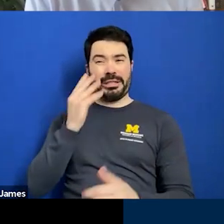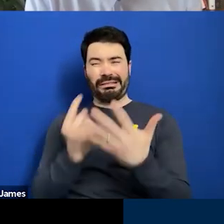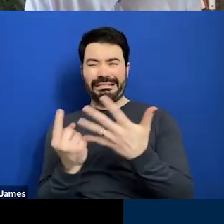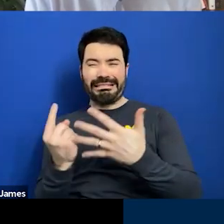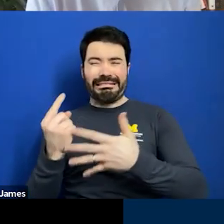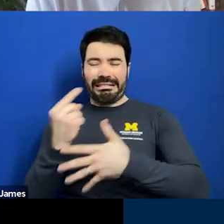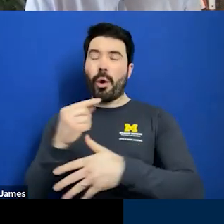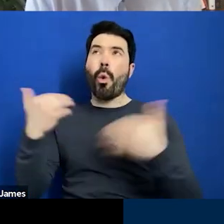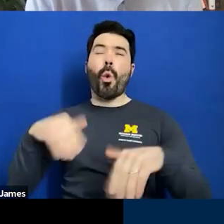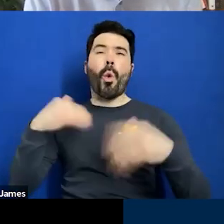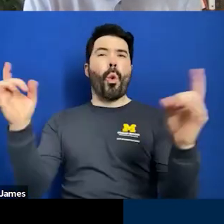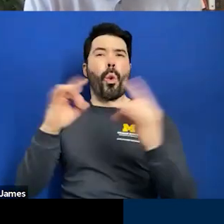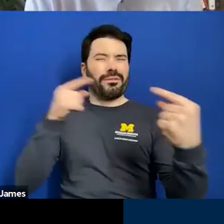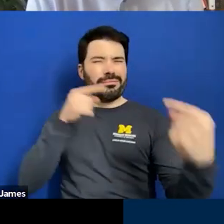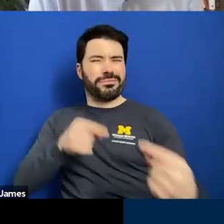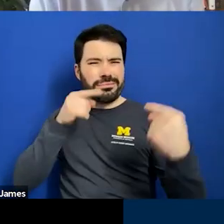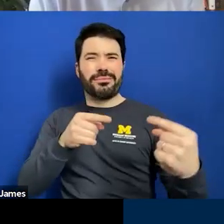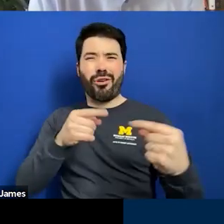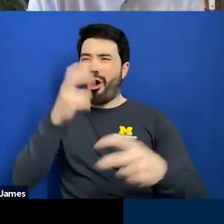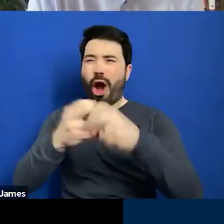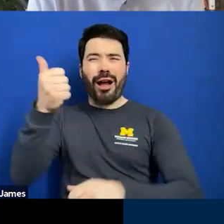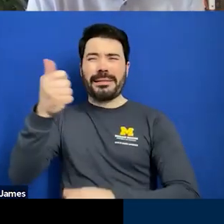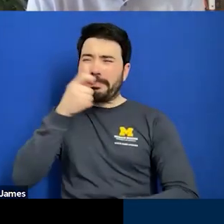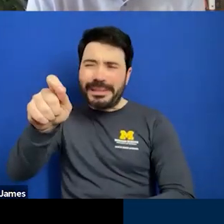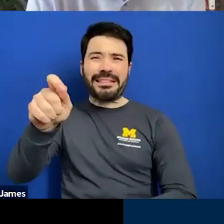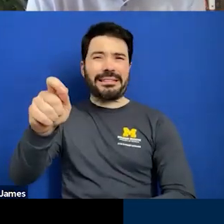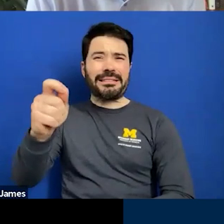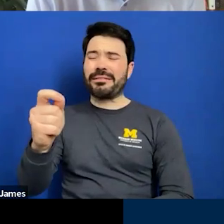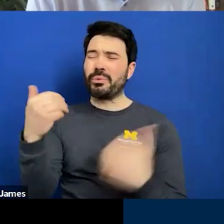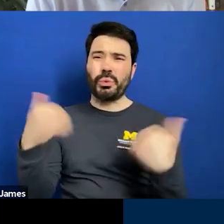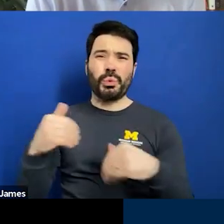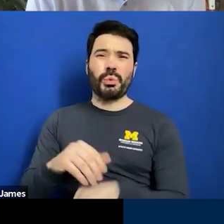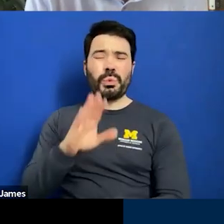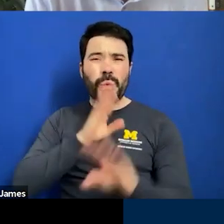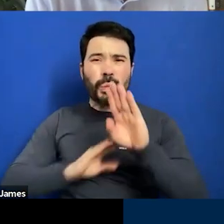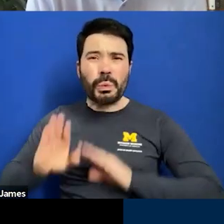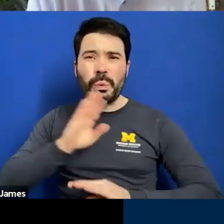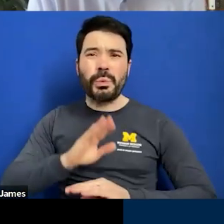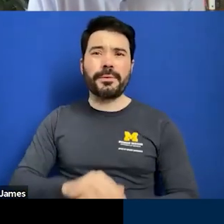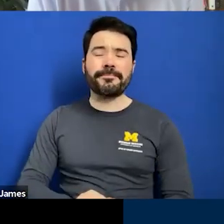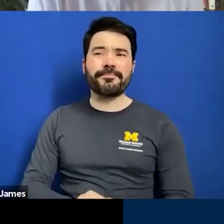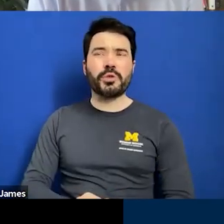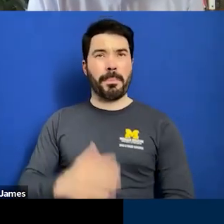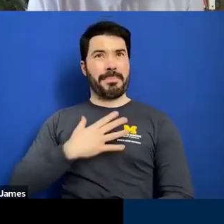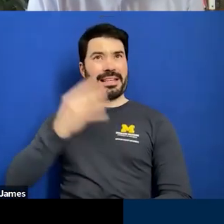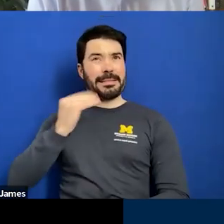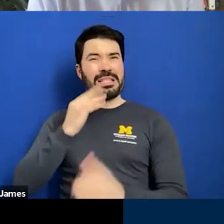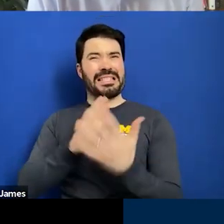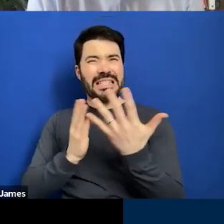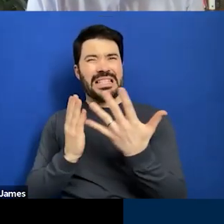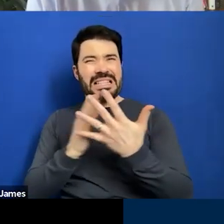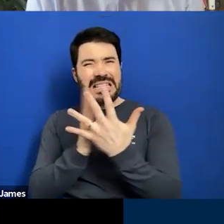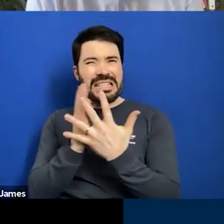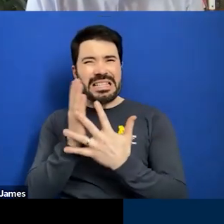thing I have ever done, bar none. And in going through that, it really